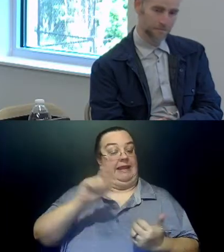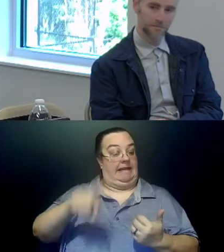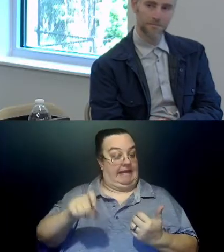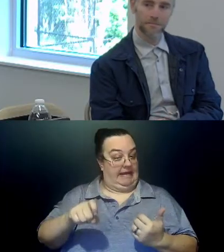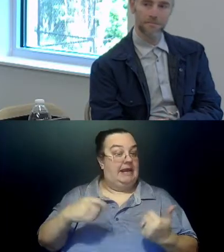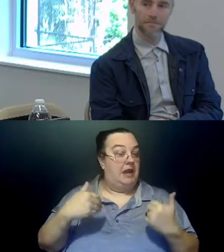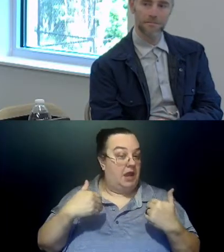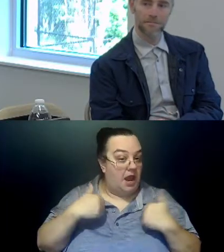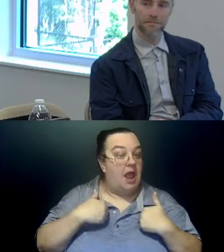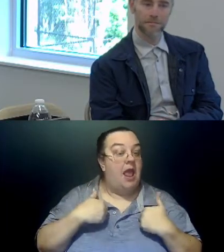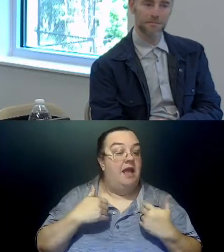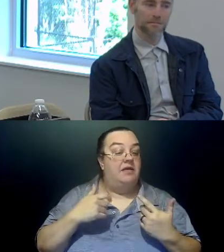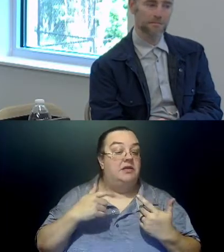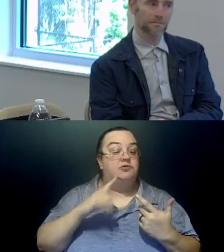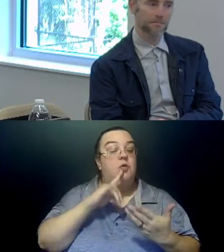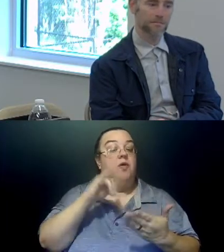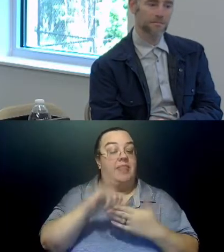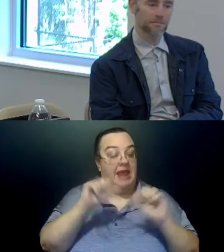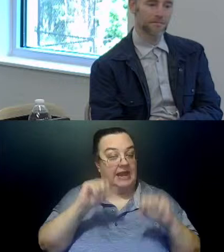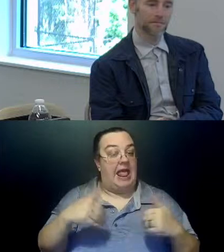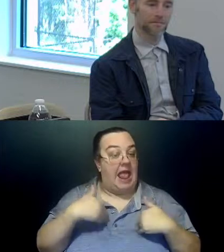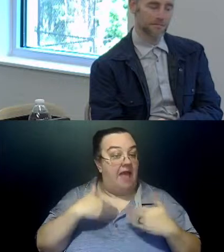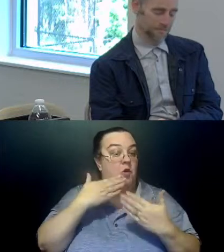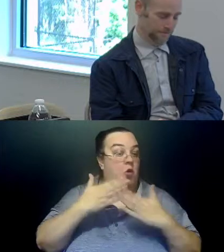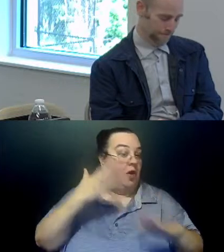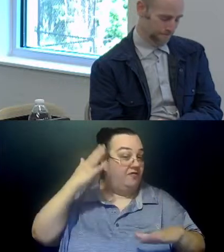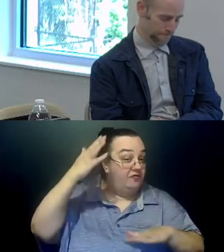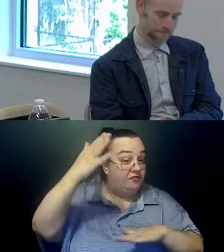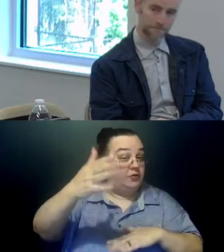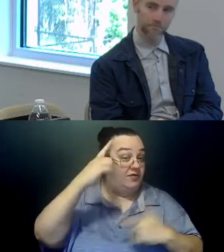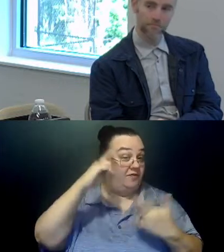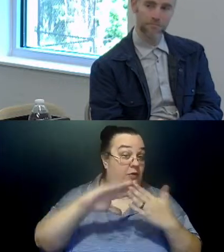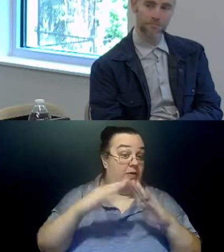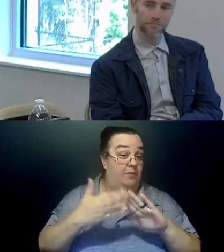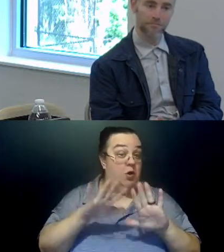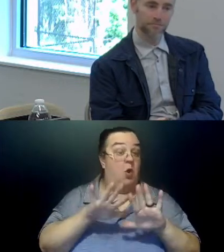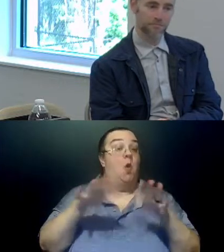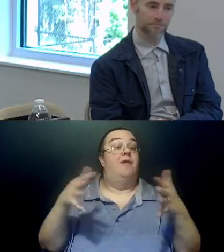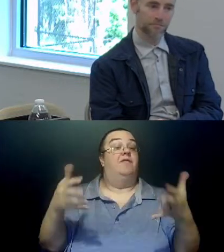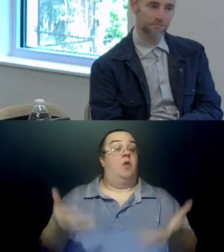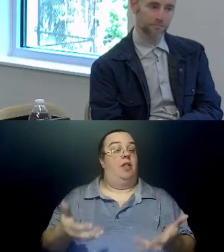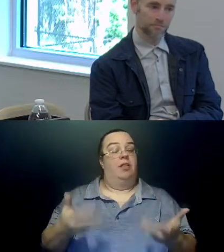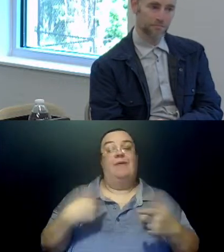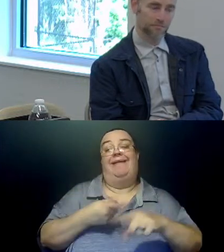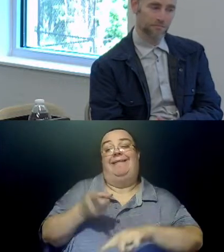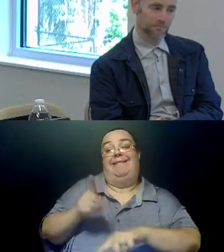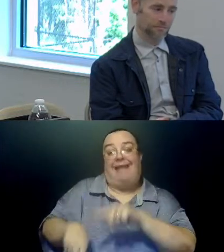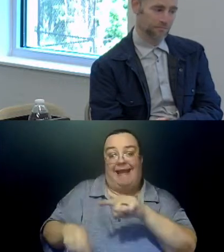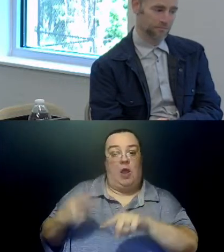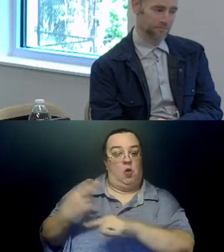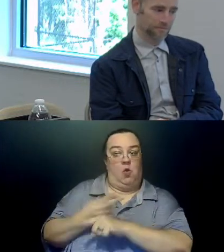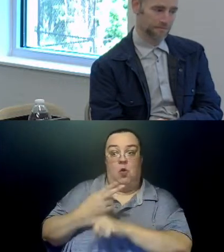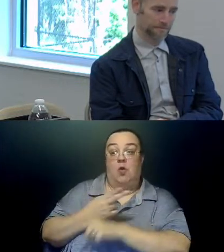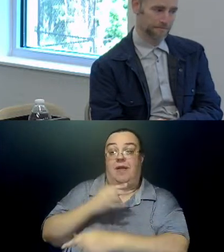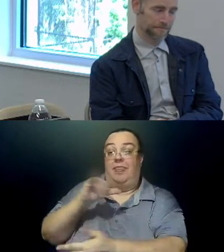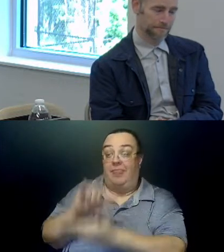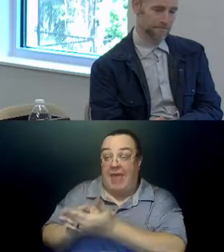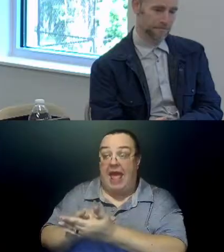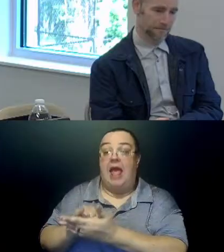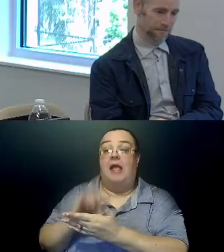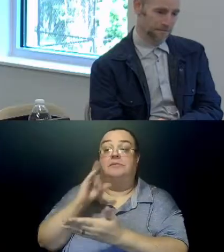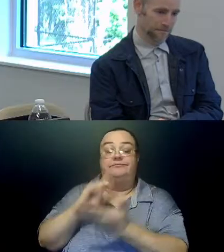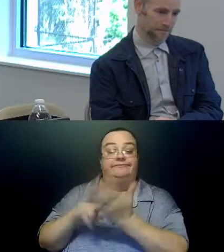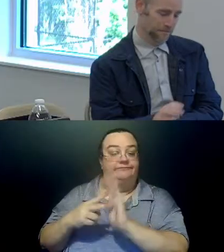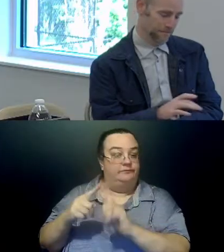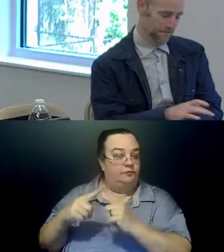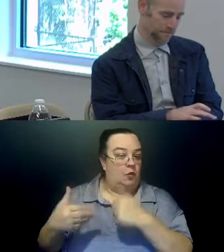to have a good future for the community overall. So we can't use that to cover the